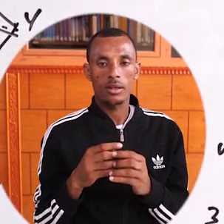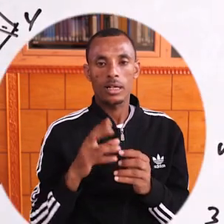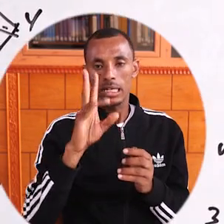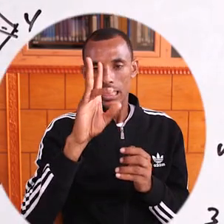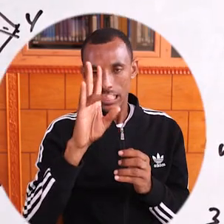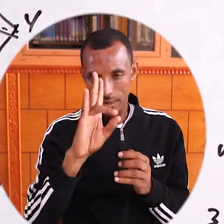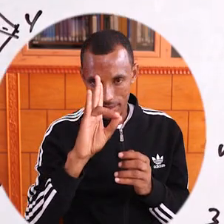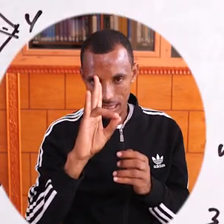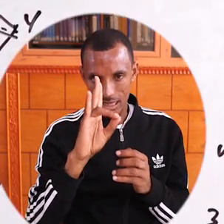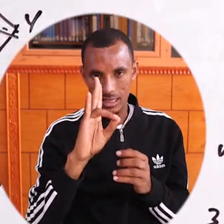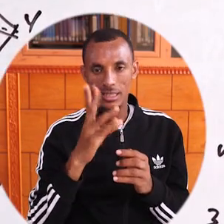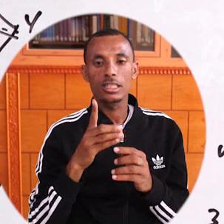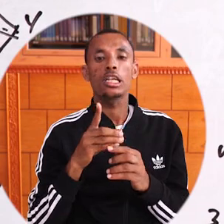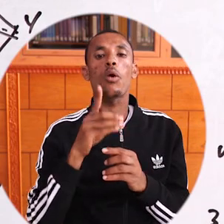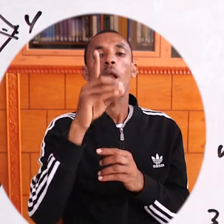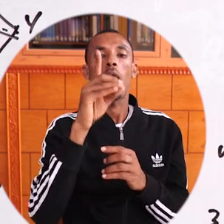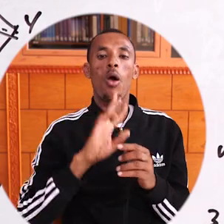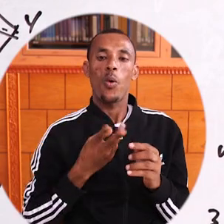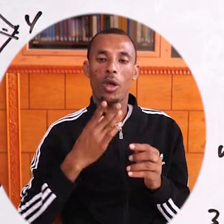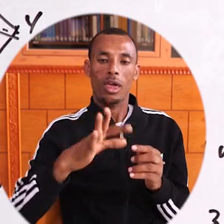seven diagonals we get from